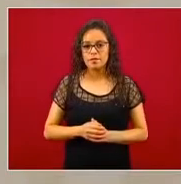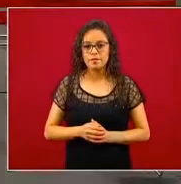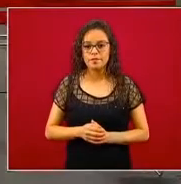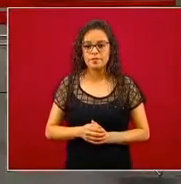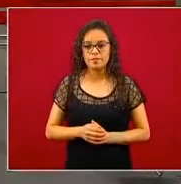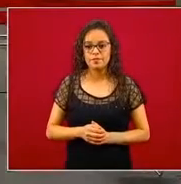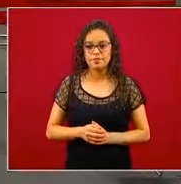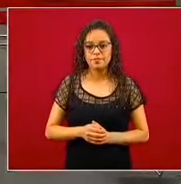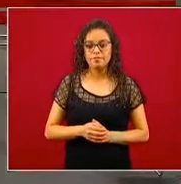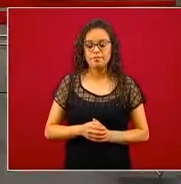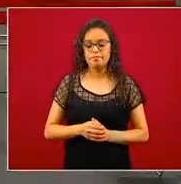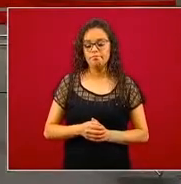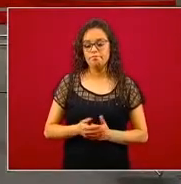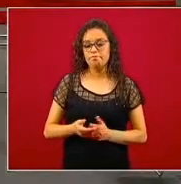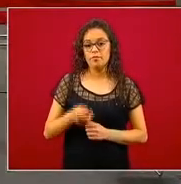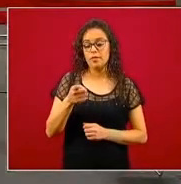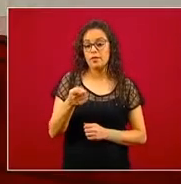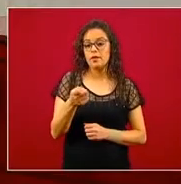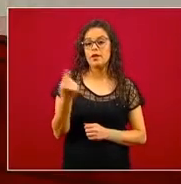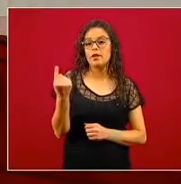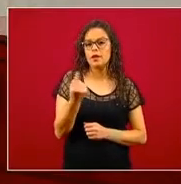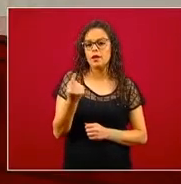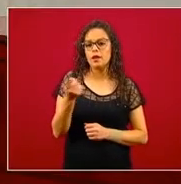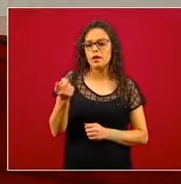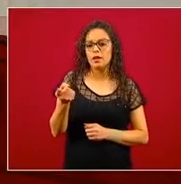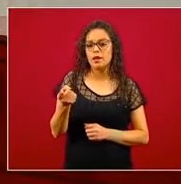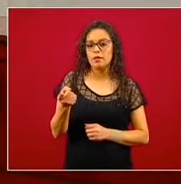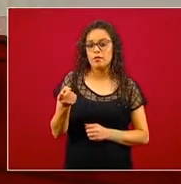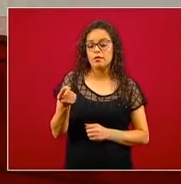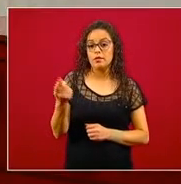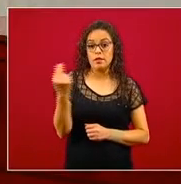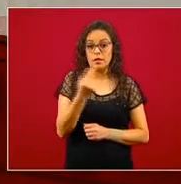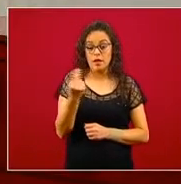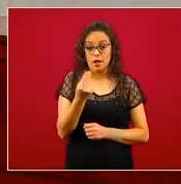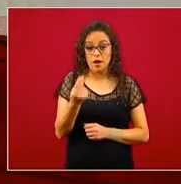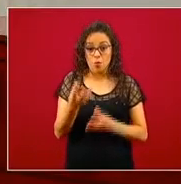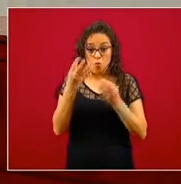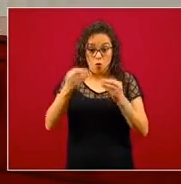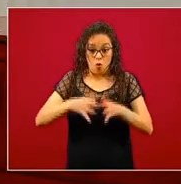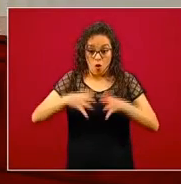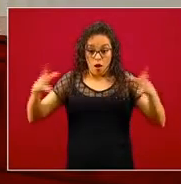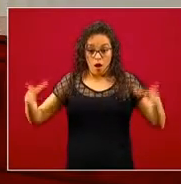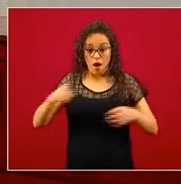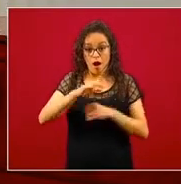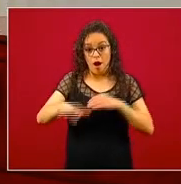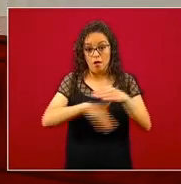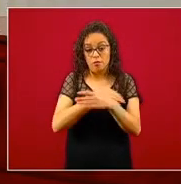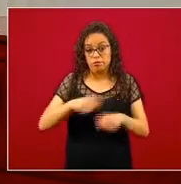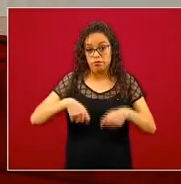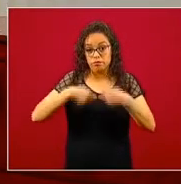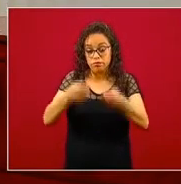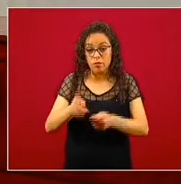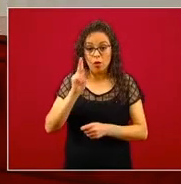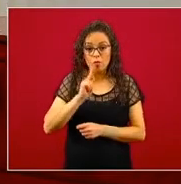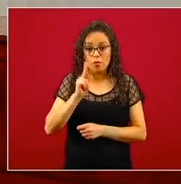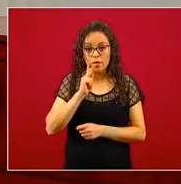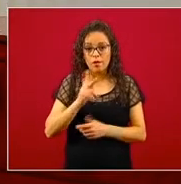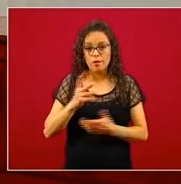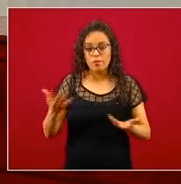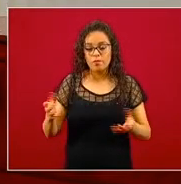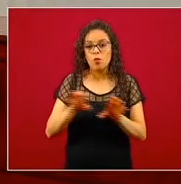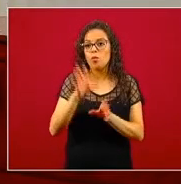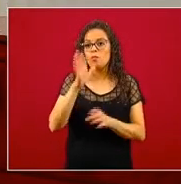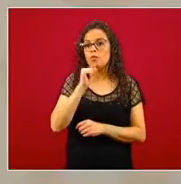in custody. They should be kept in cold weather with surveillance of quality